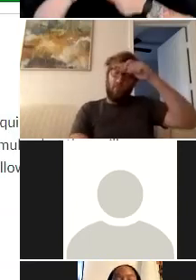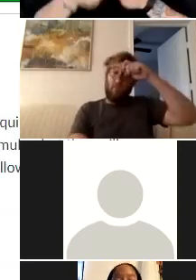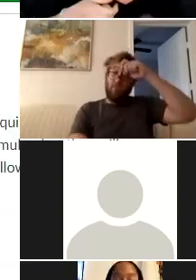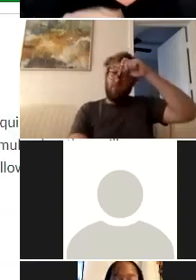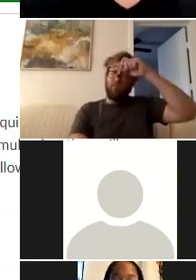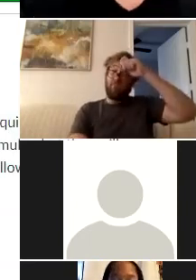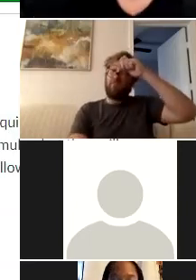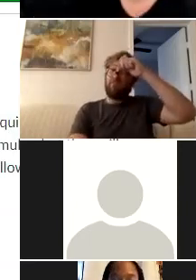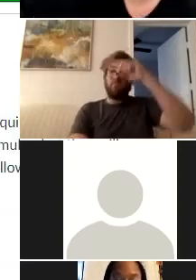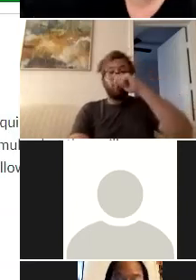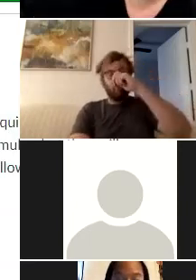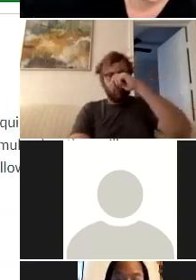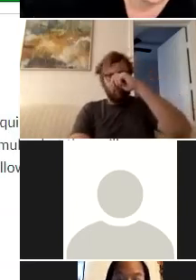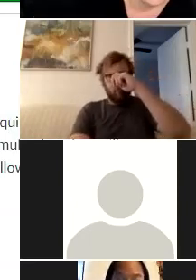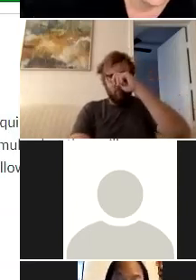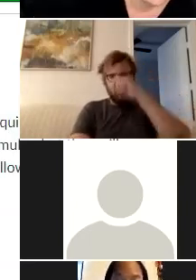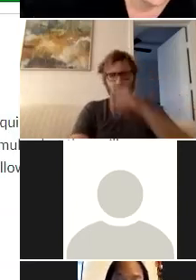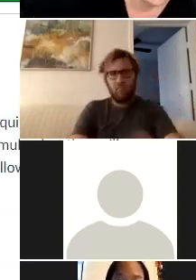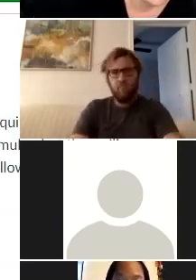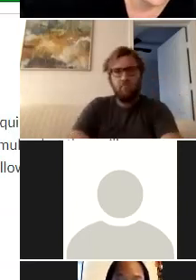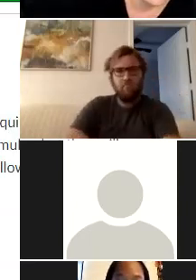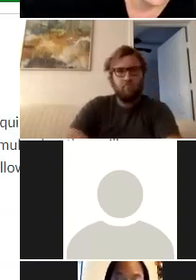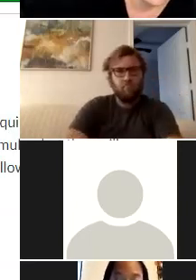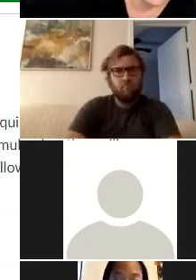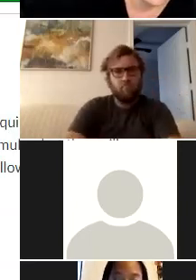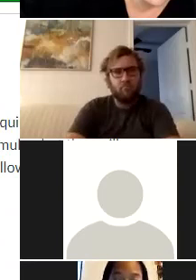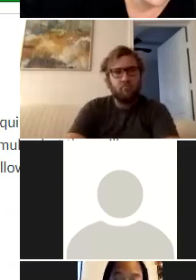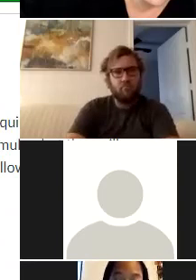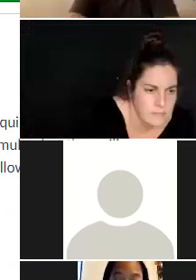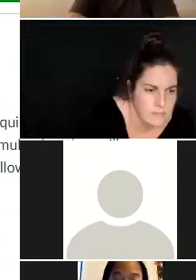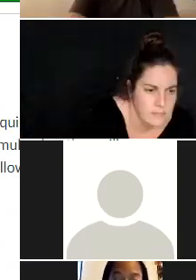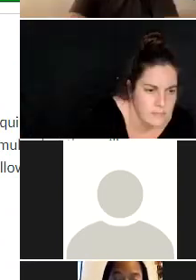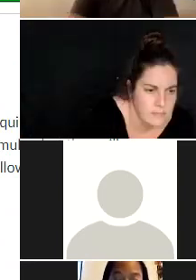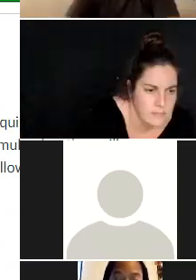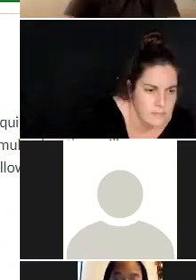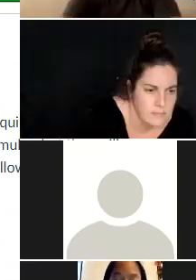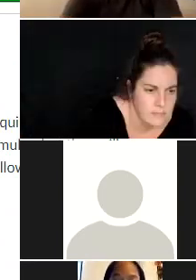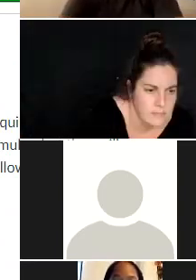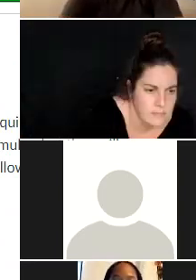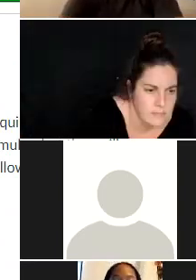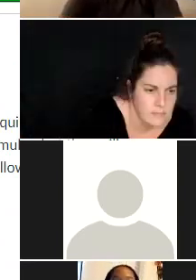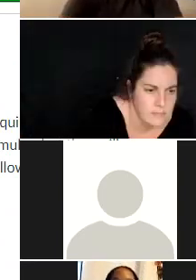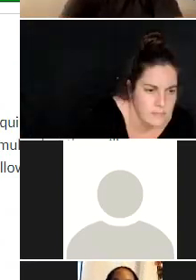logistics basically cover for you, remind you of the deadline, which is this Saturday.